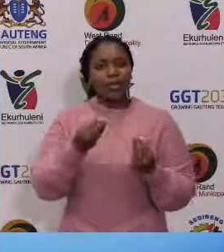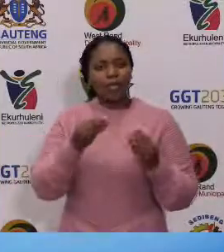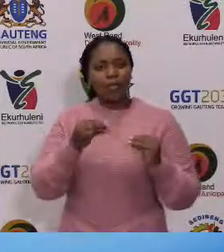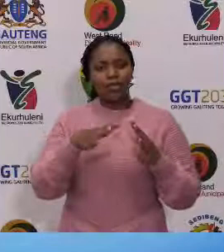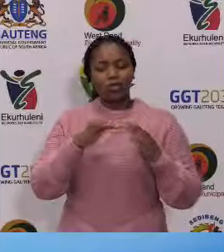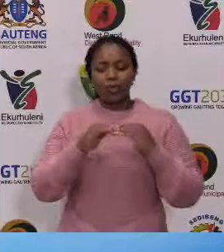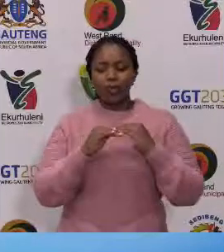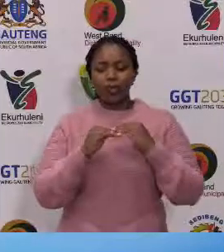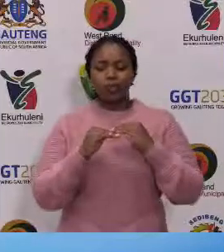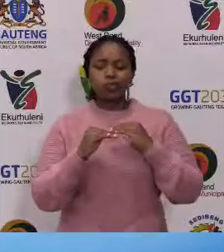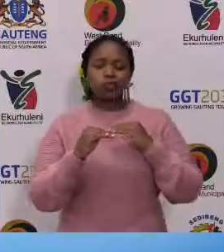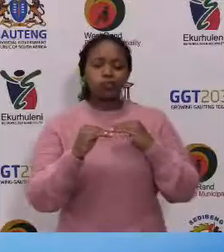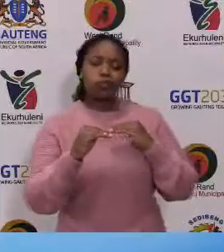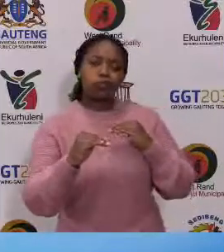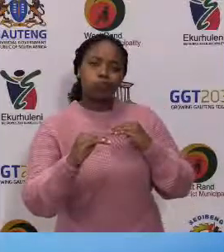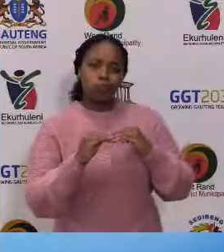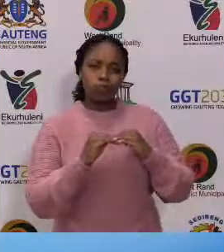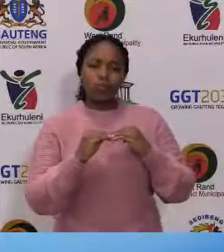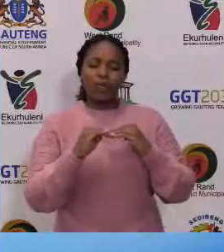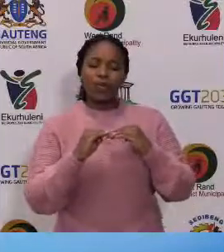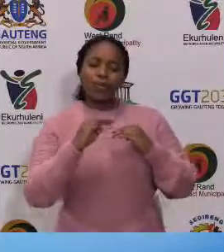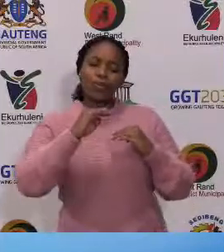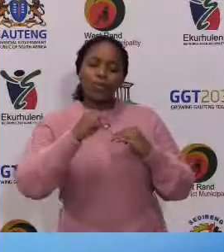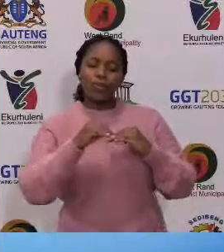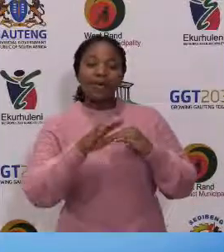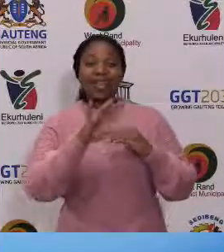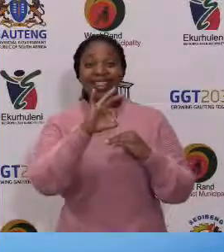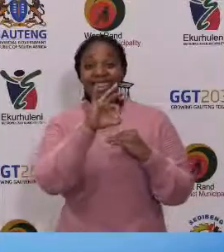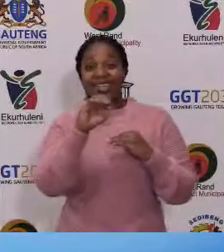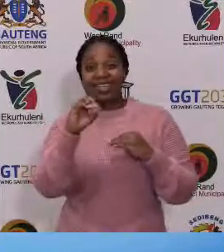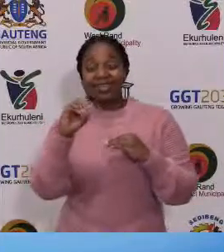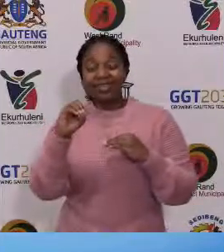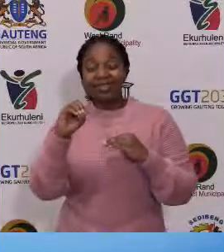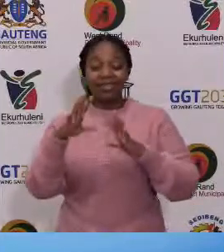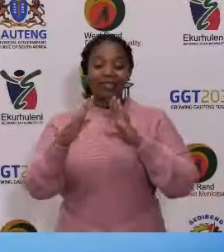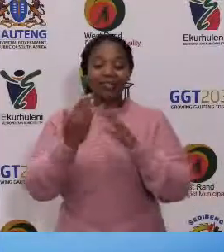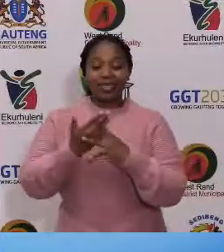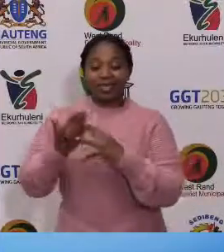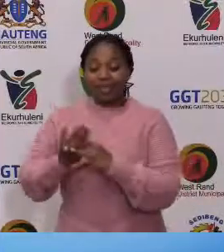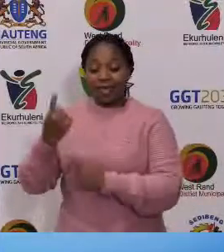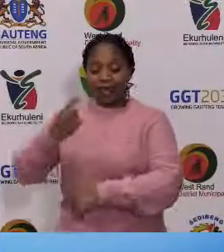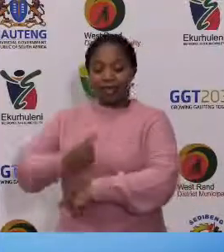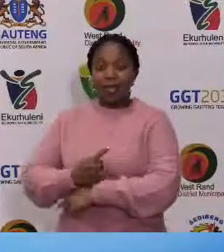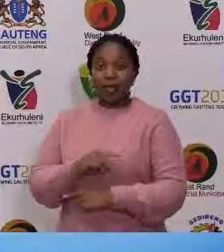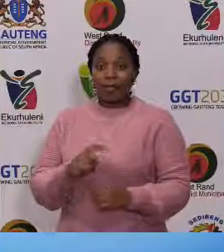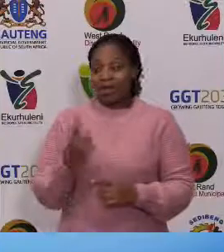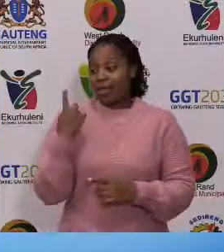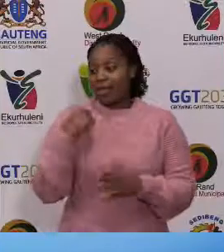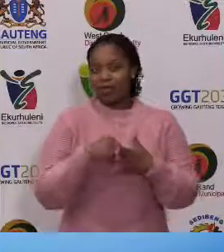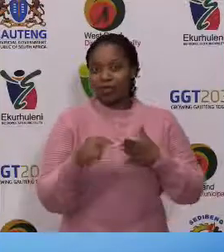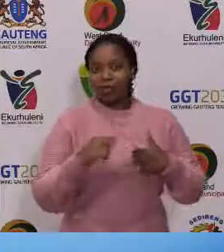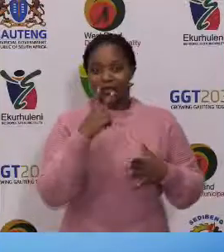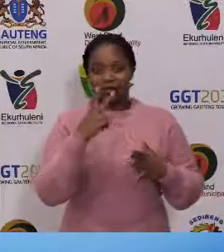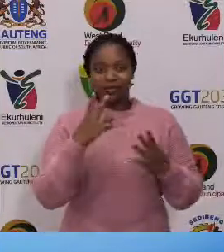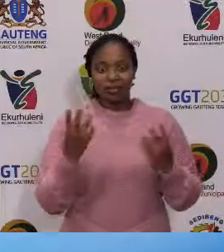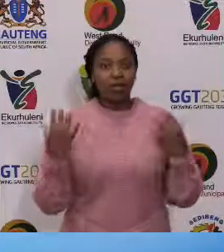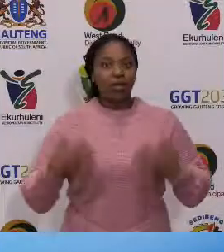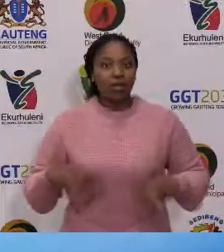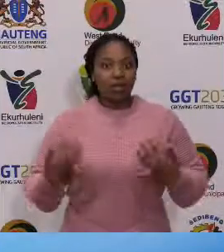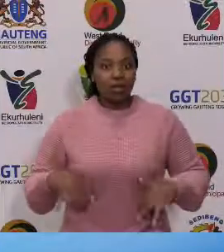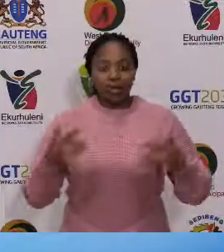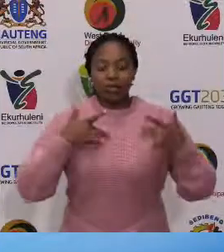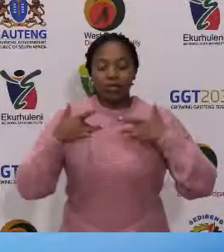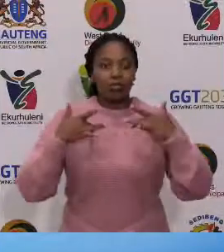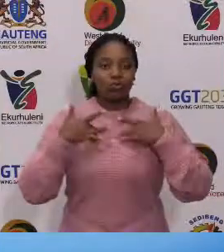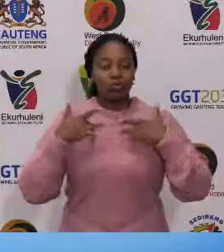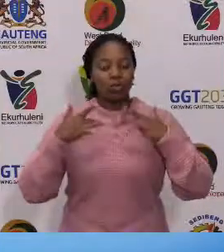around 300 or so cases a day. But in the last 1 week, we've been seeing worrying spikes in the number of new cases. And